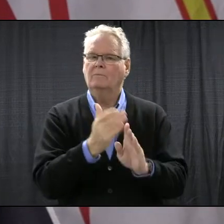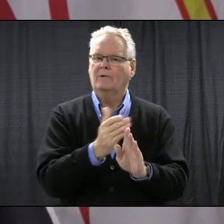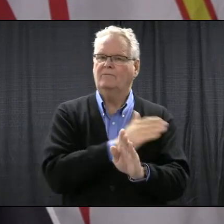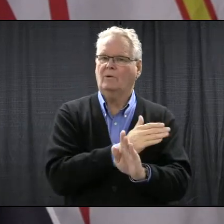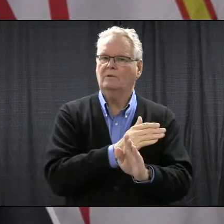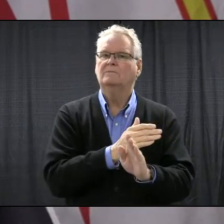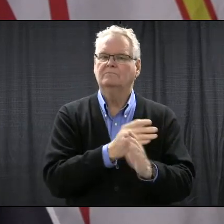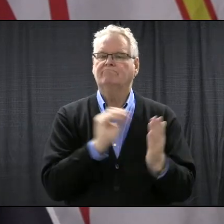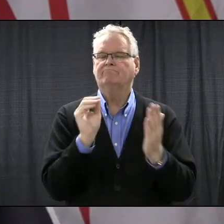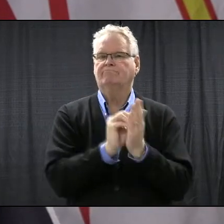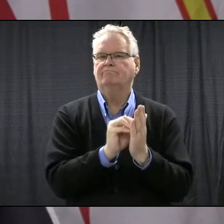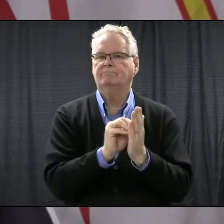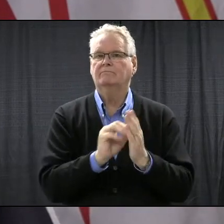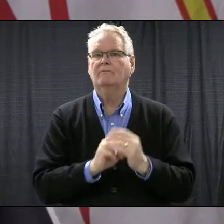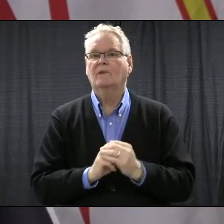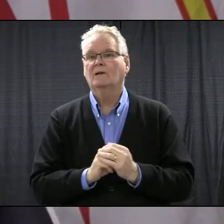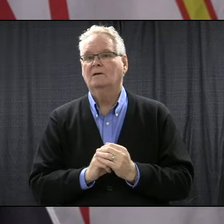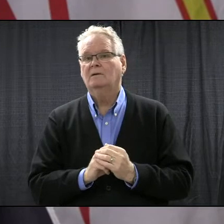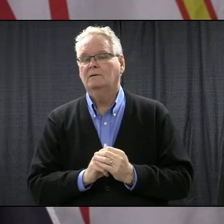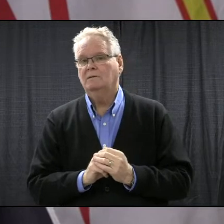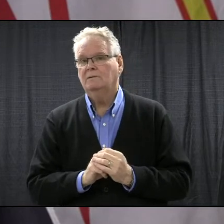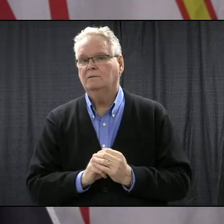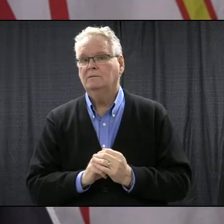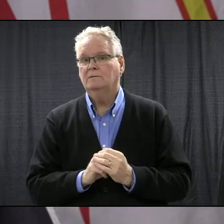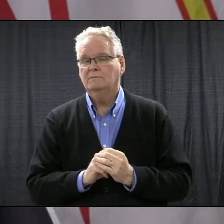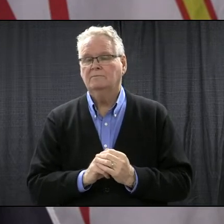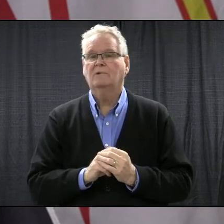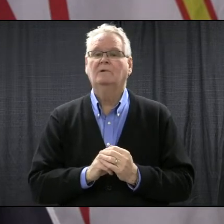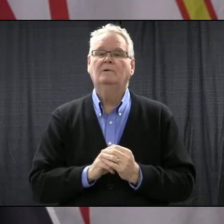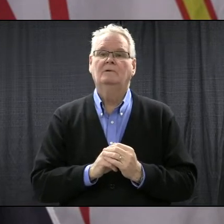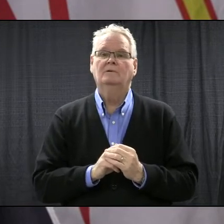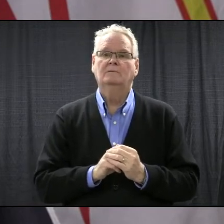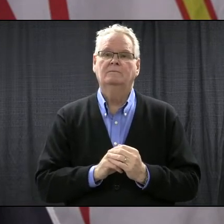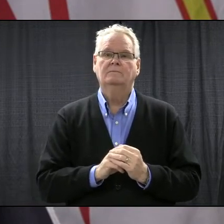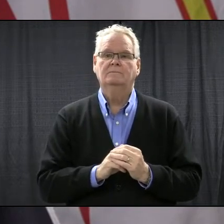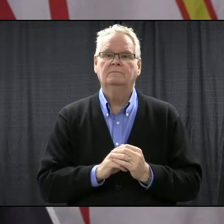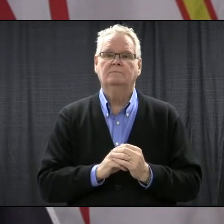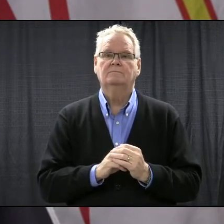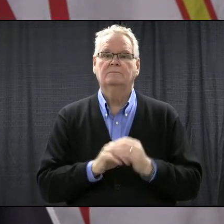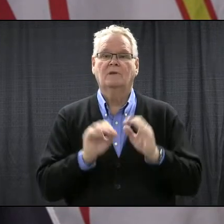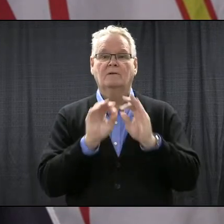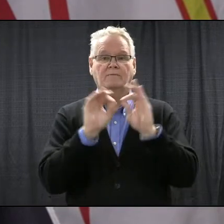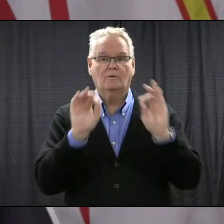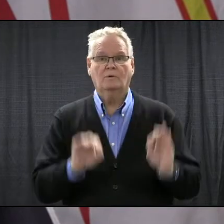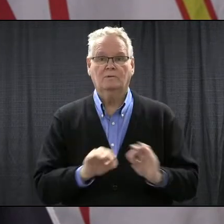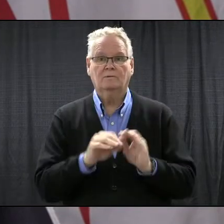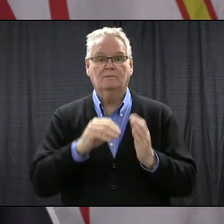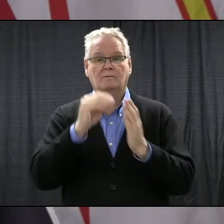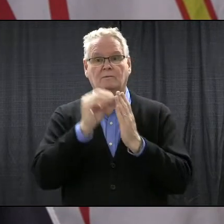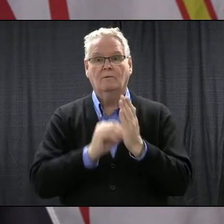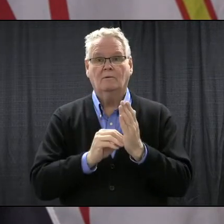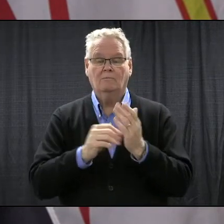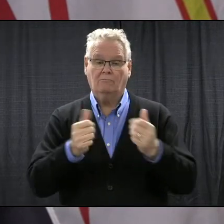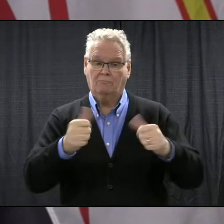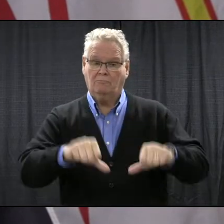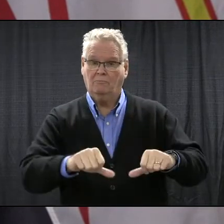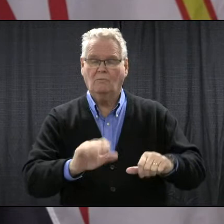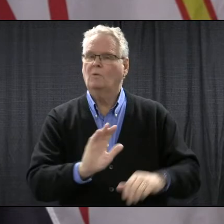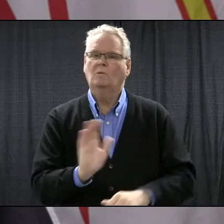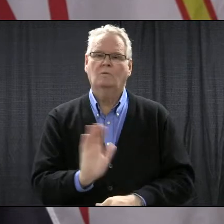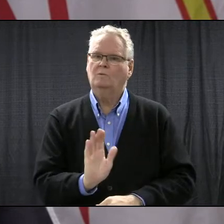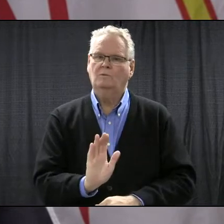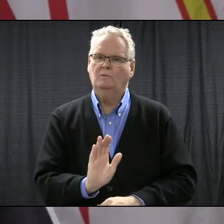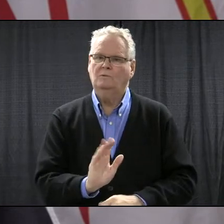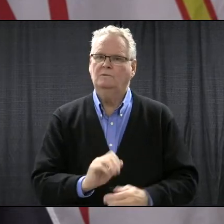are permitted to enter the province. You do not need to have the travel form completed in order to proceed with making your travel plans, but it must